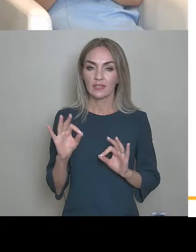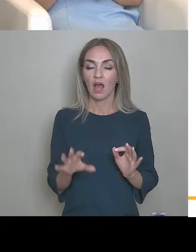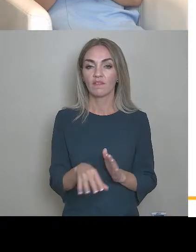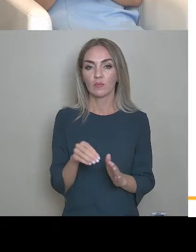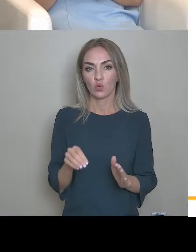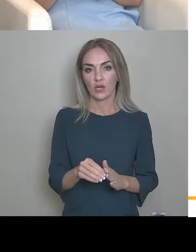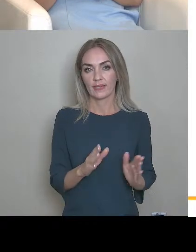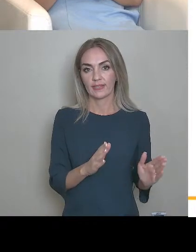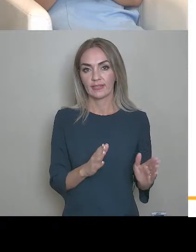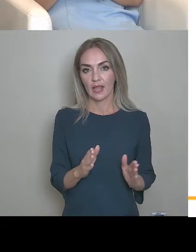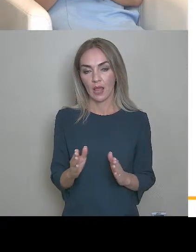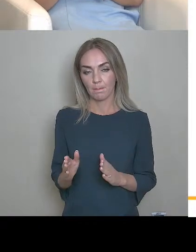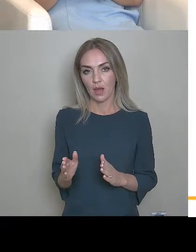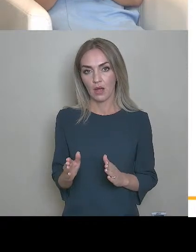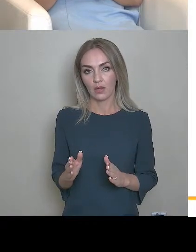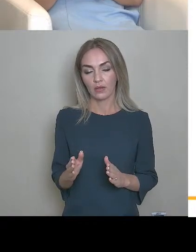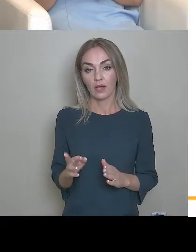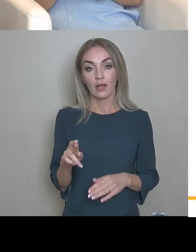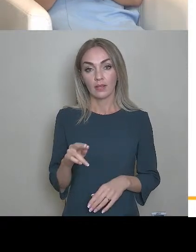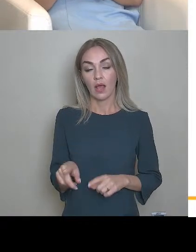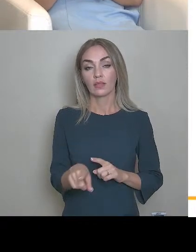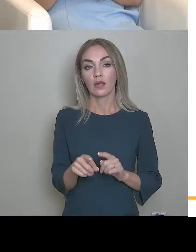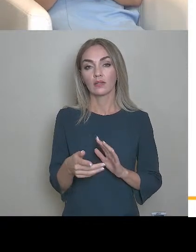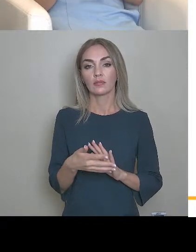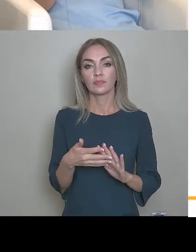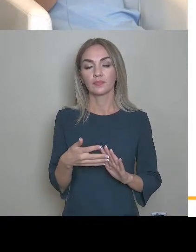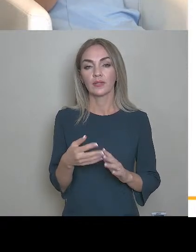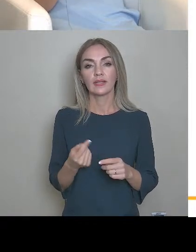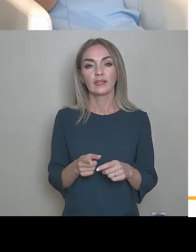Well, these are the luckiest, the proportionate system.